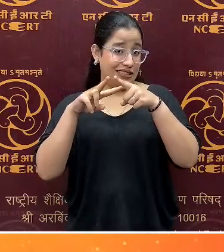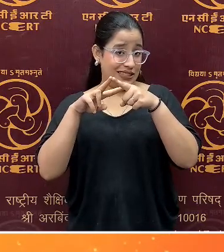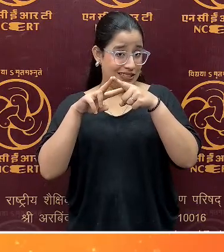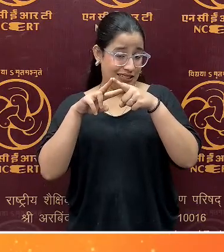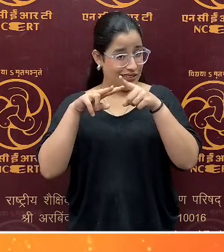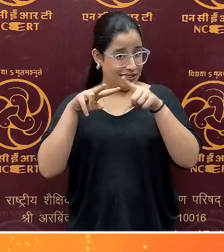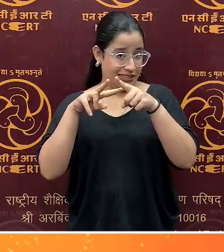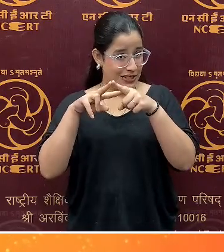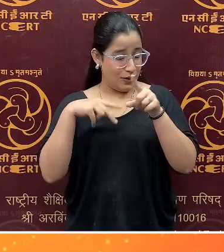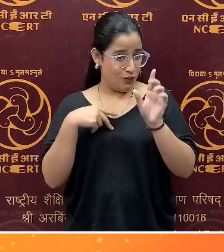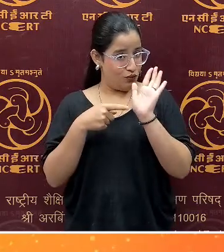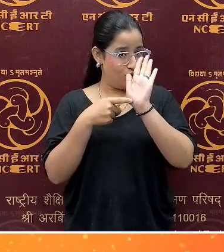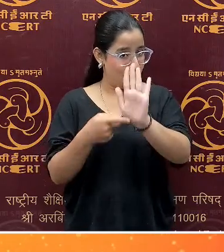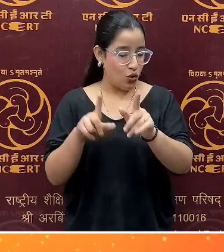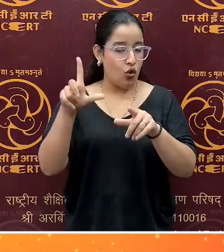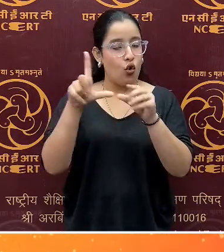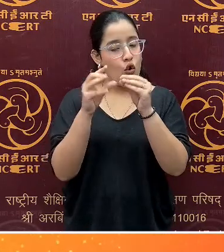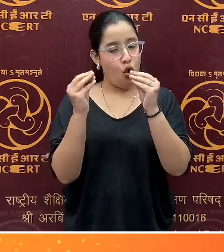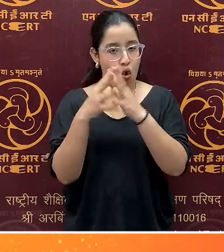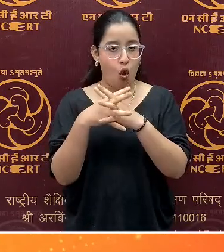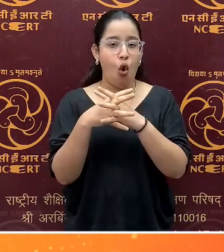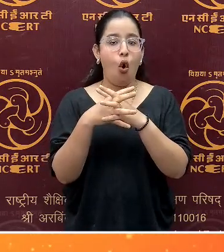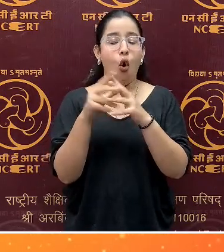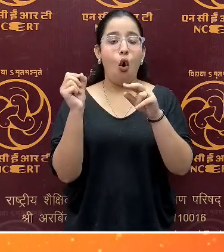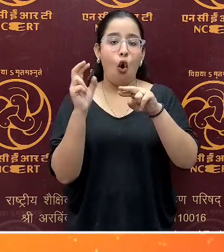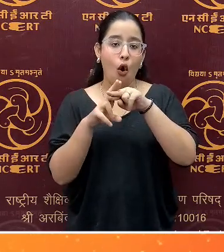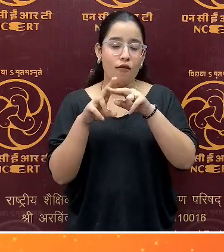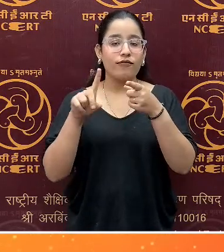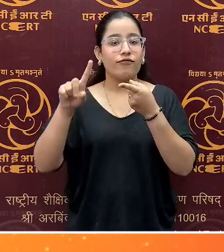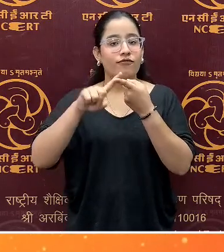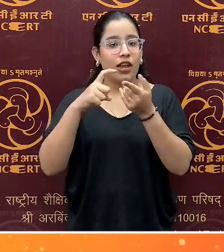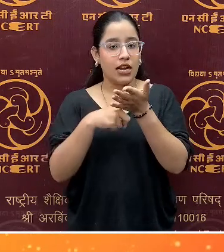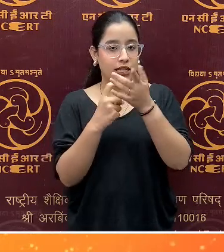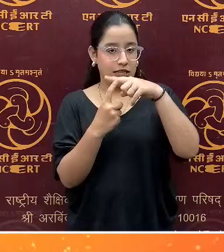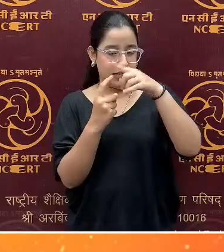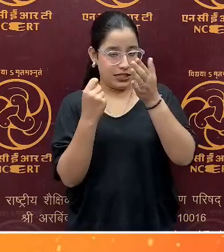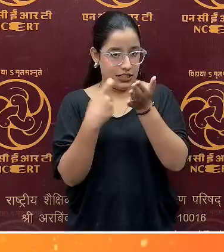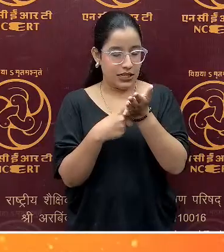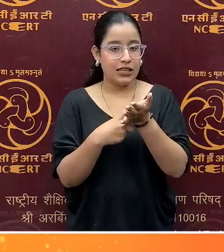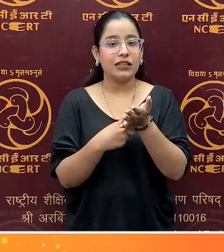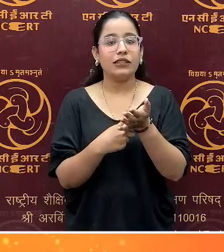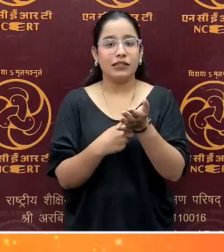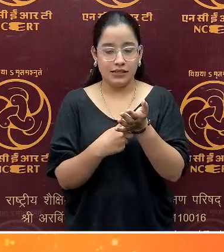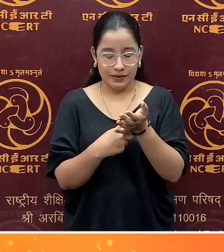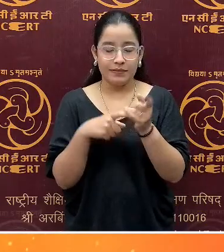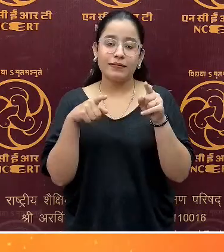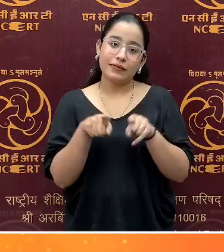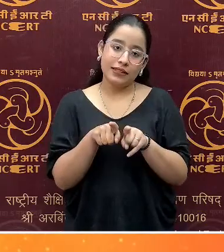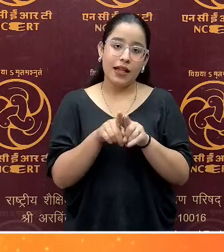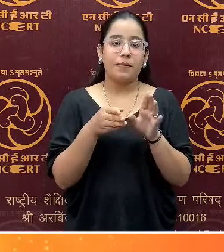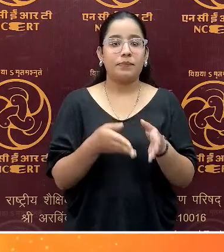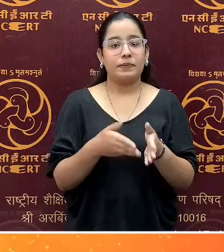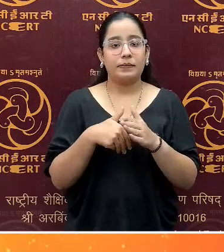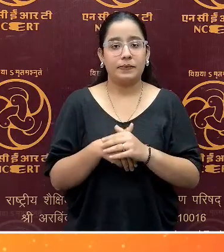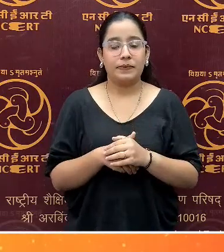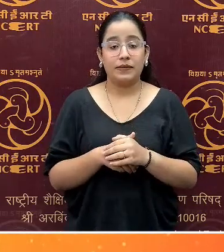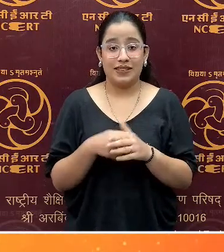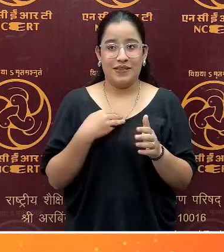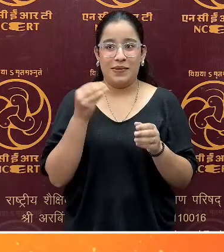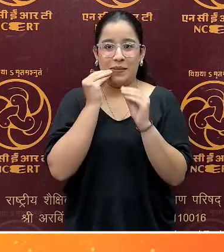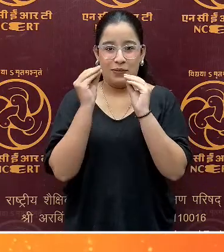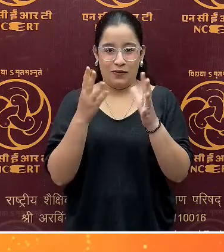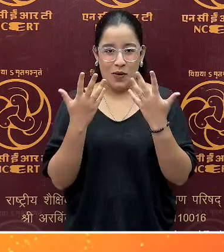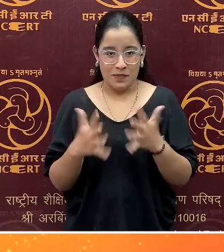represents the sides of a triangle. So this information is also to be used, like very often we'll come across this